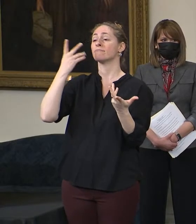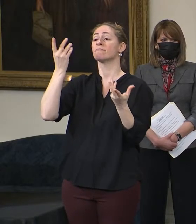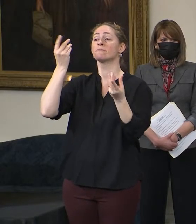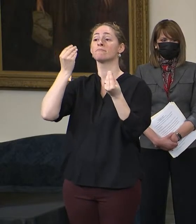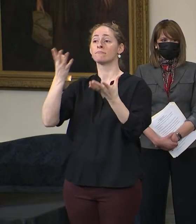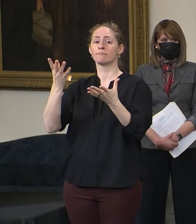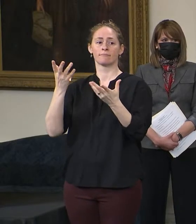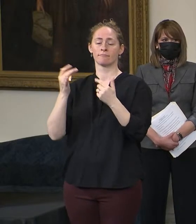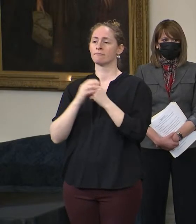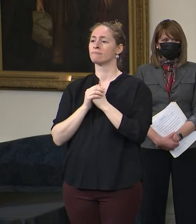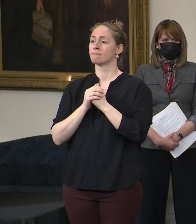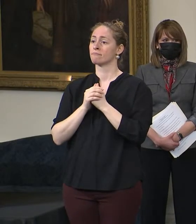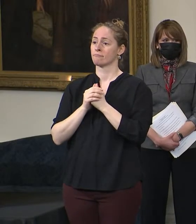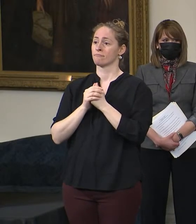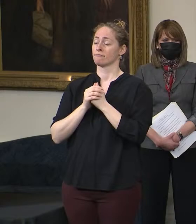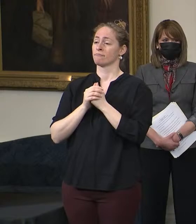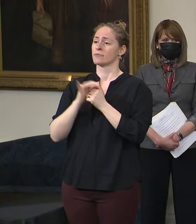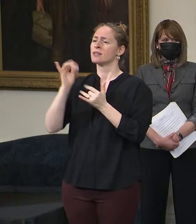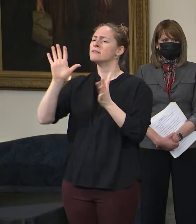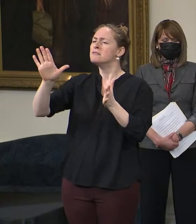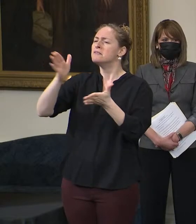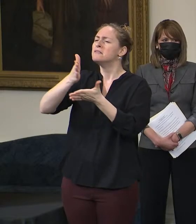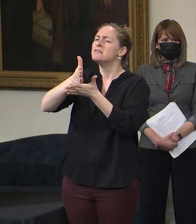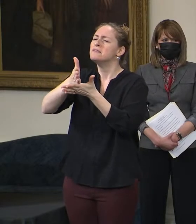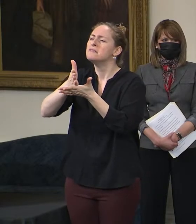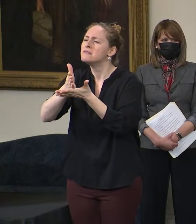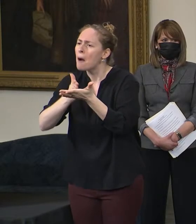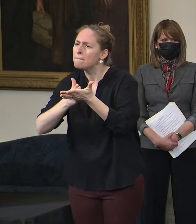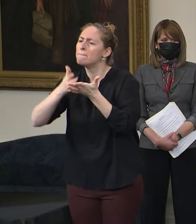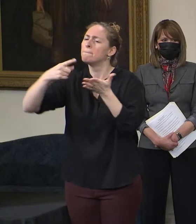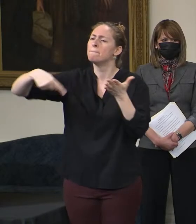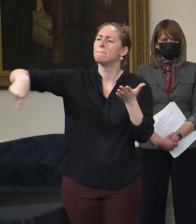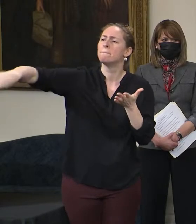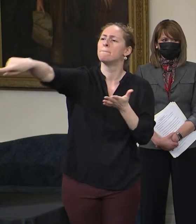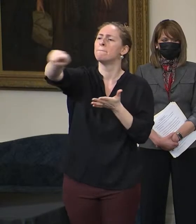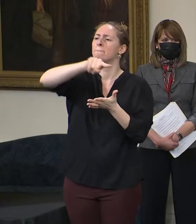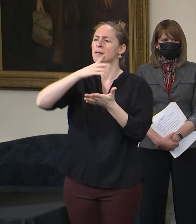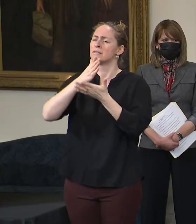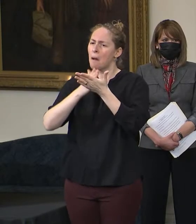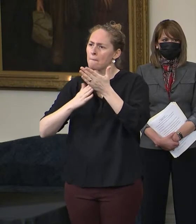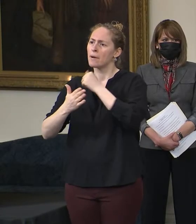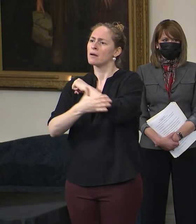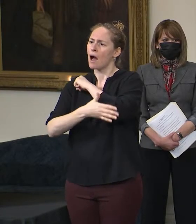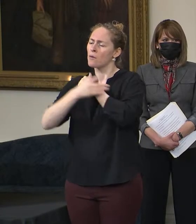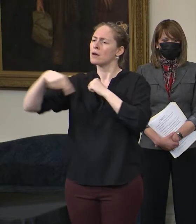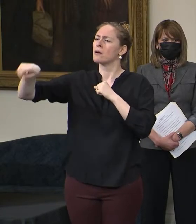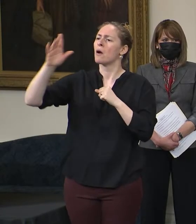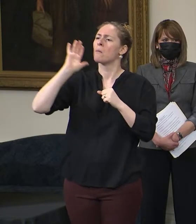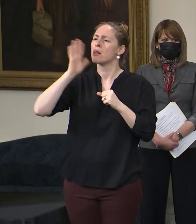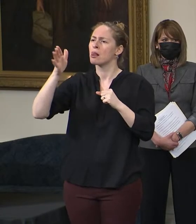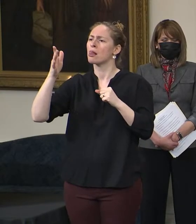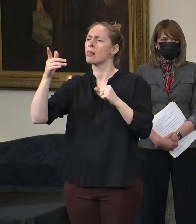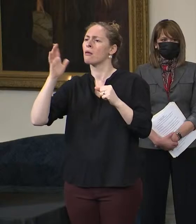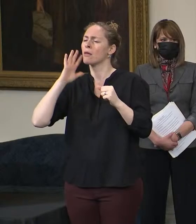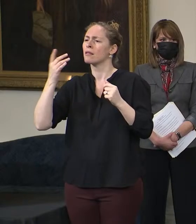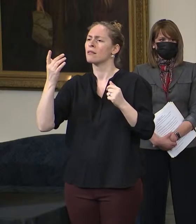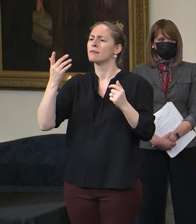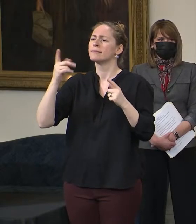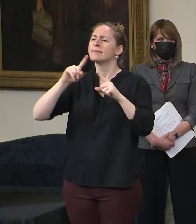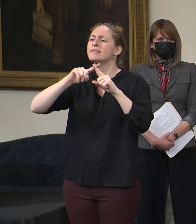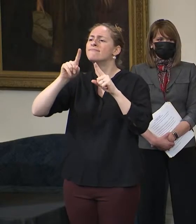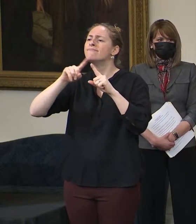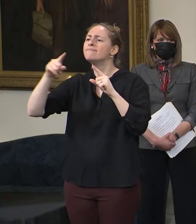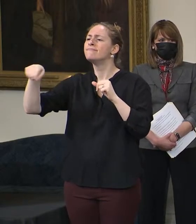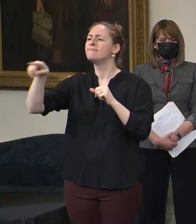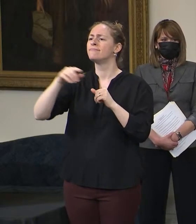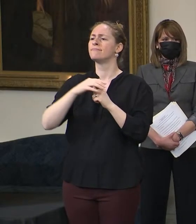done by the state and county health departments, and we'll be working with them. But I saw County Executive Glassman's comment. I think maybe he hadn't up to speed yet on